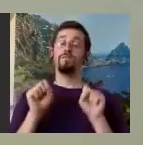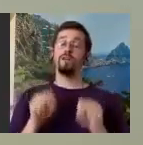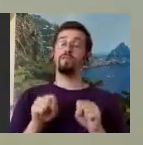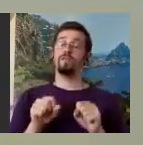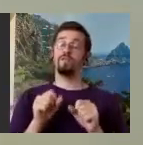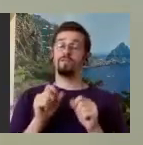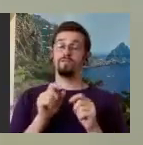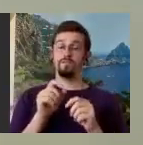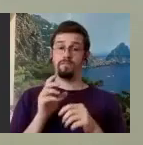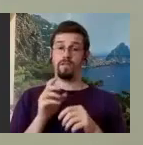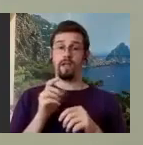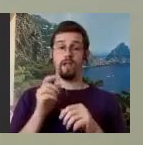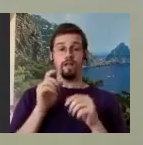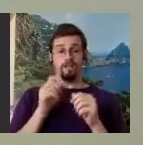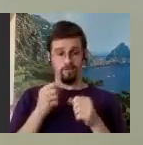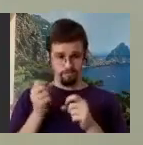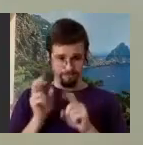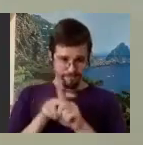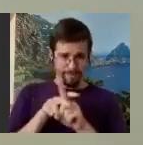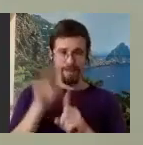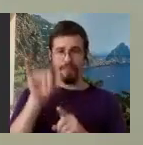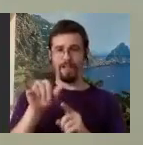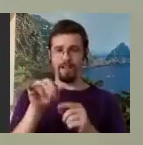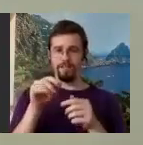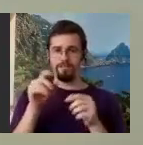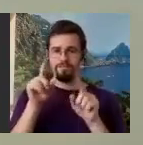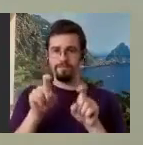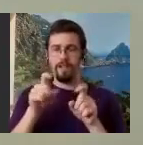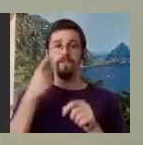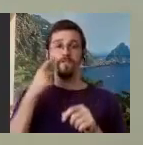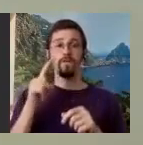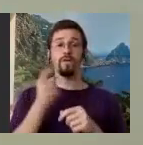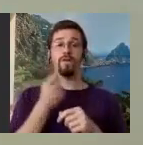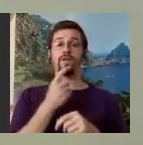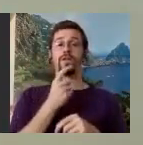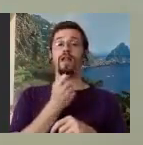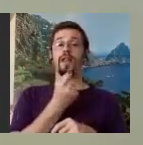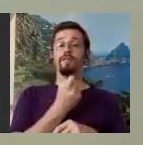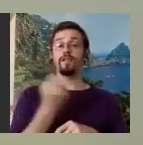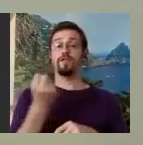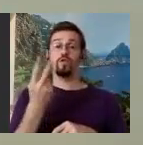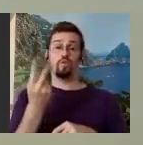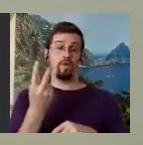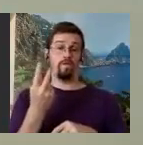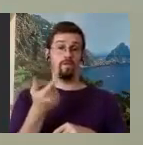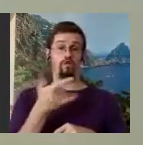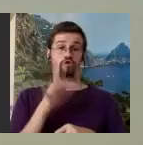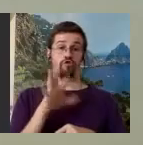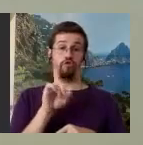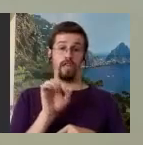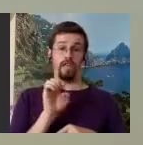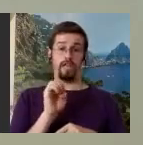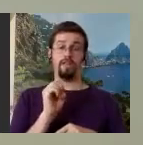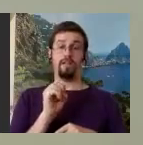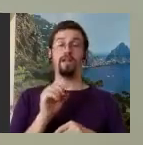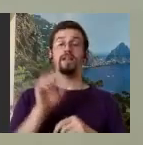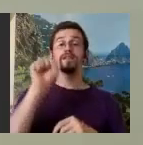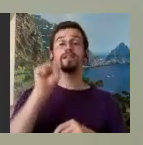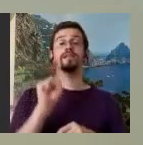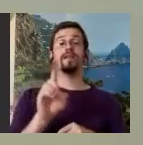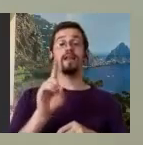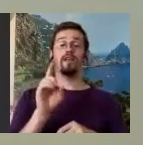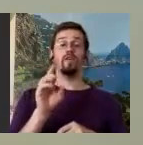greatly decrease the time spent studying and increase the amount the users would learn. I was able to witness